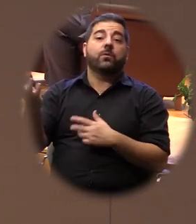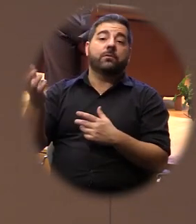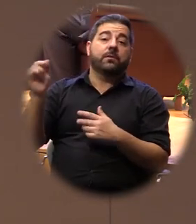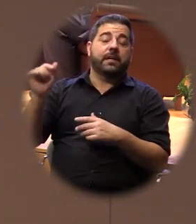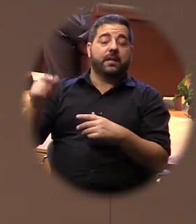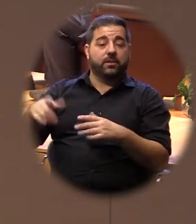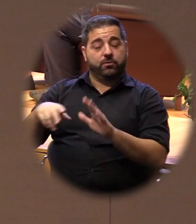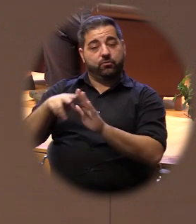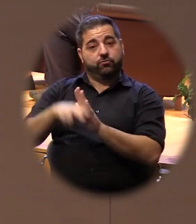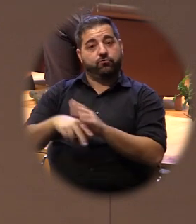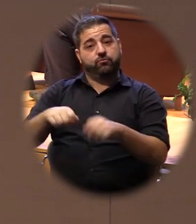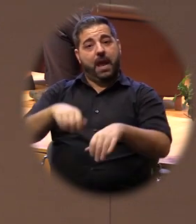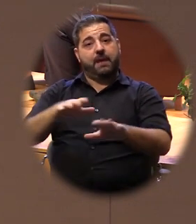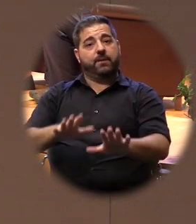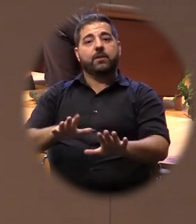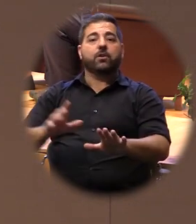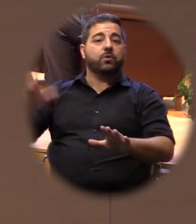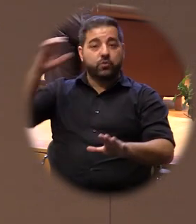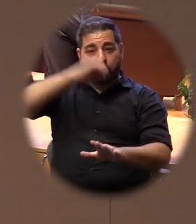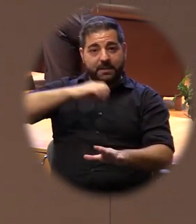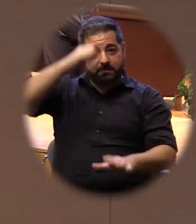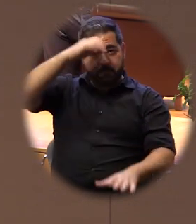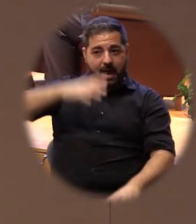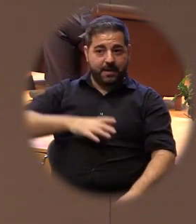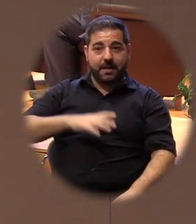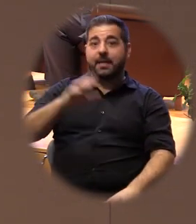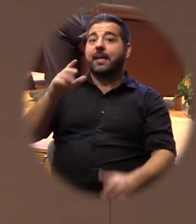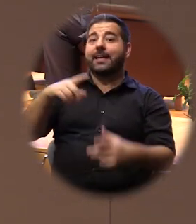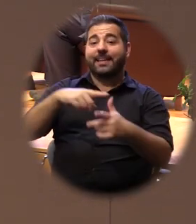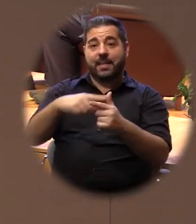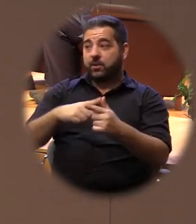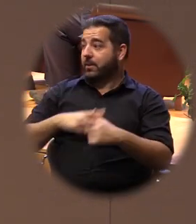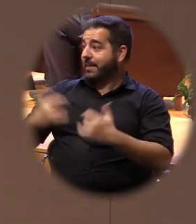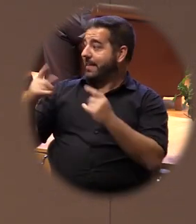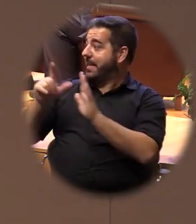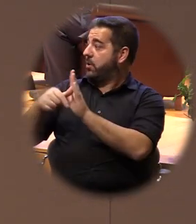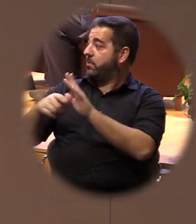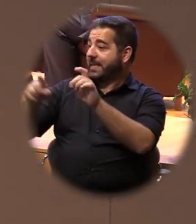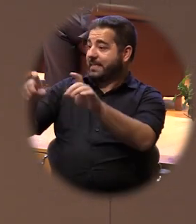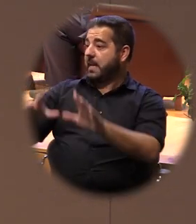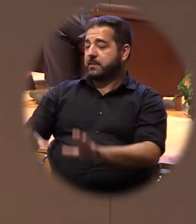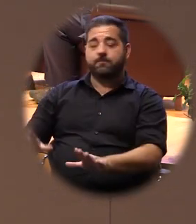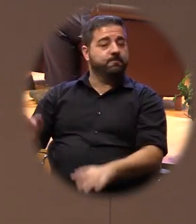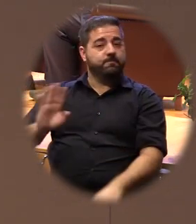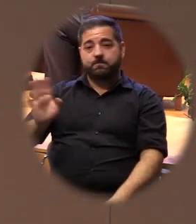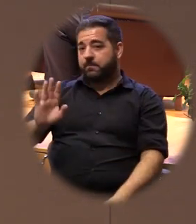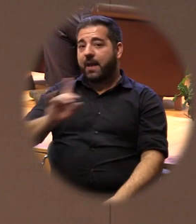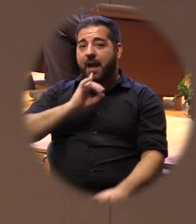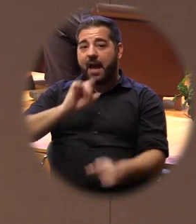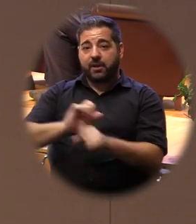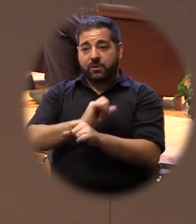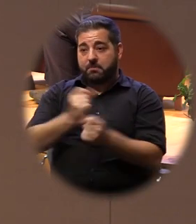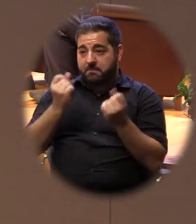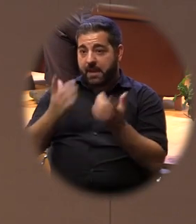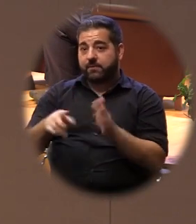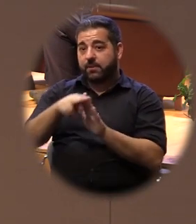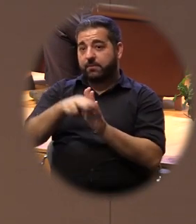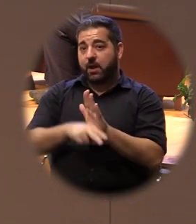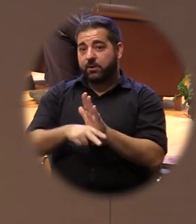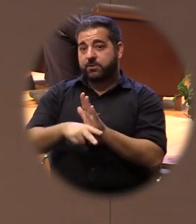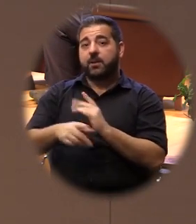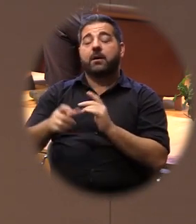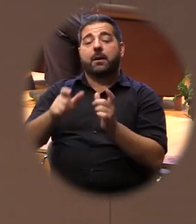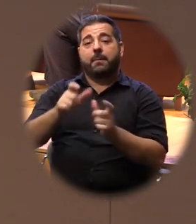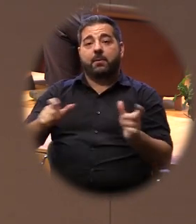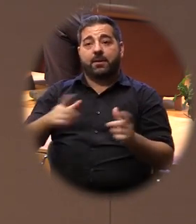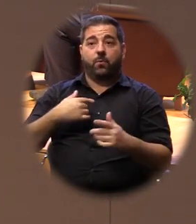burial. DNA tests of the bones in those graves and some other factors around them have suggested that actually many of them are burials of folks who